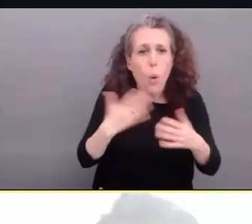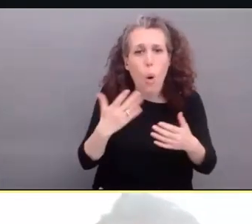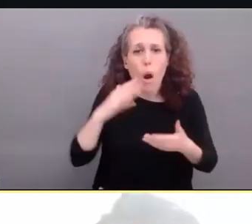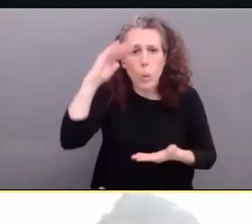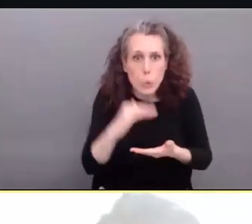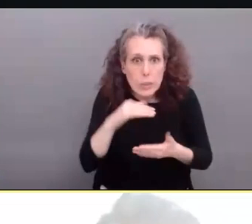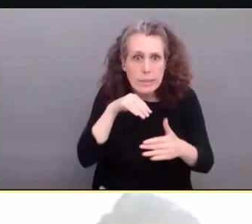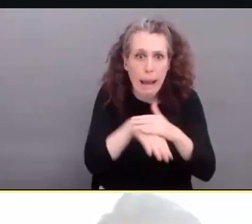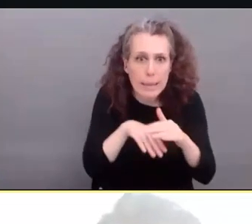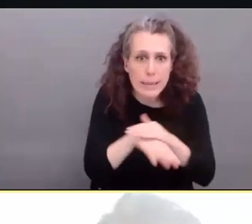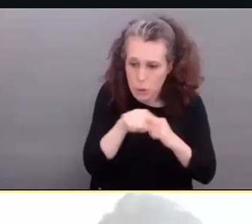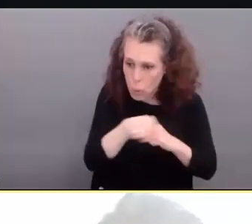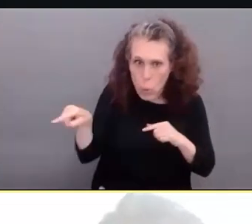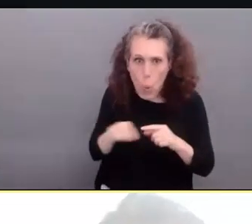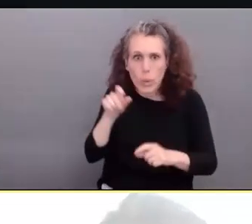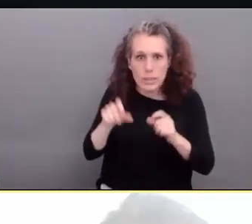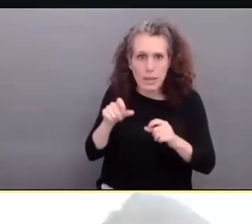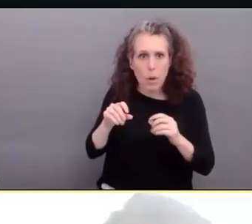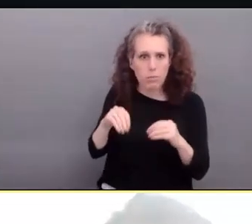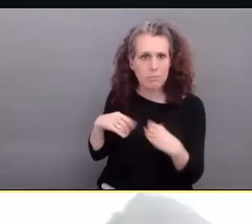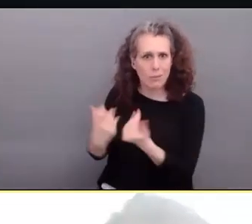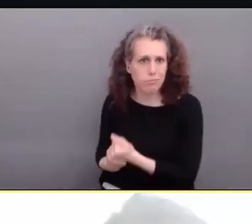can benefit a wider